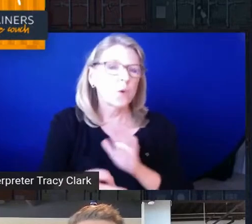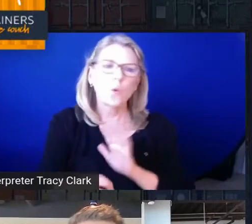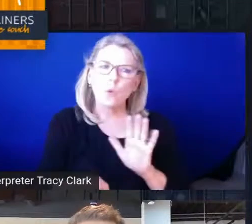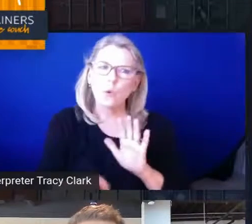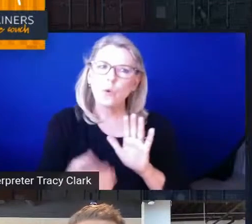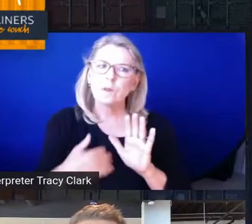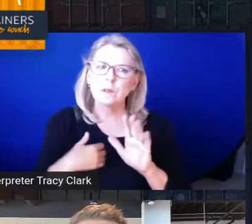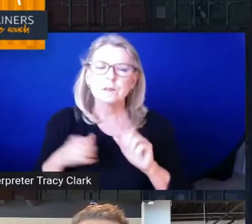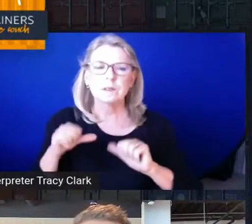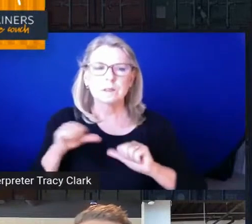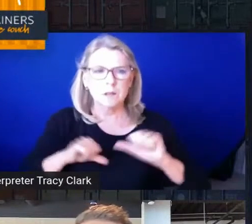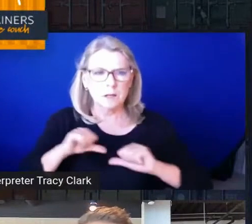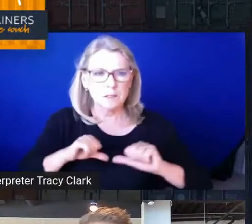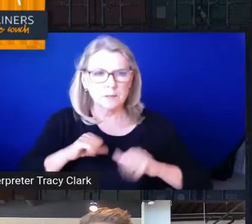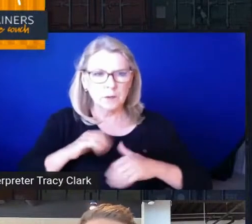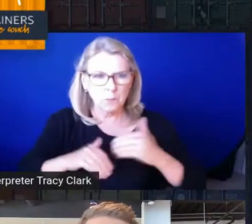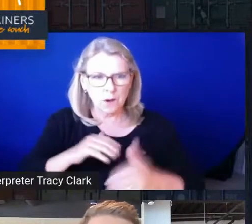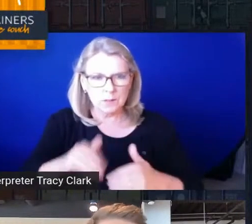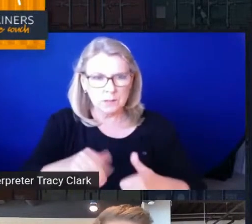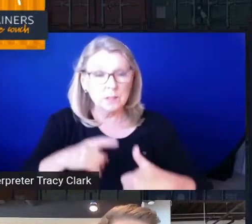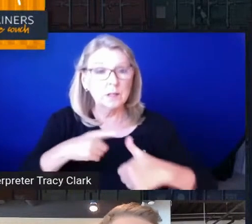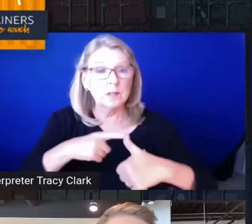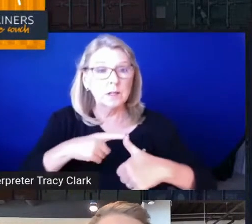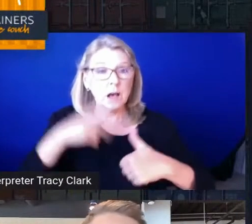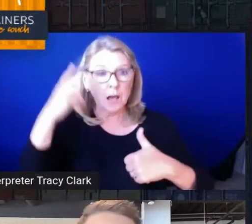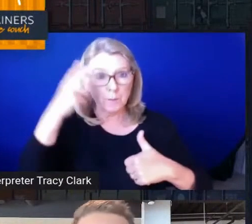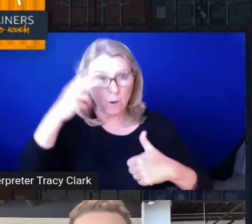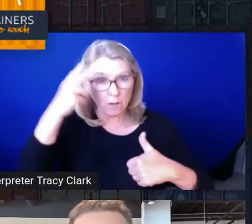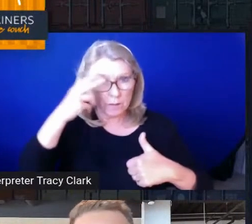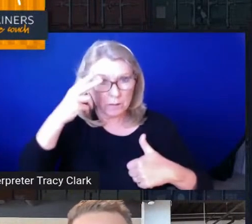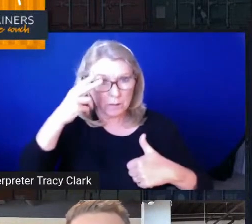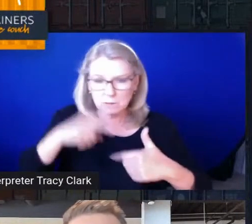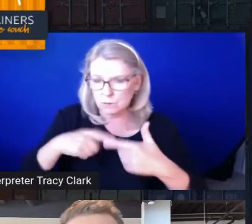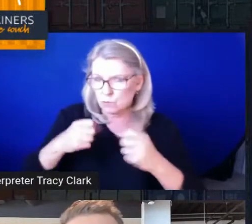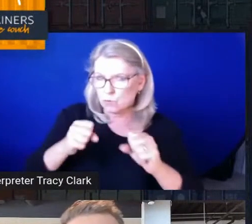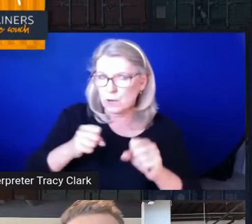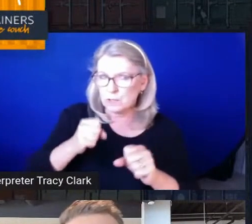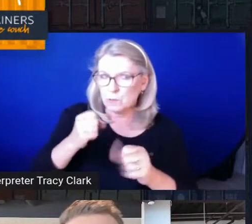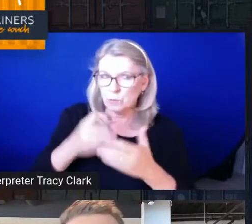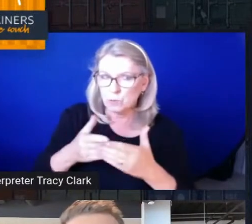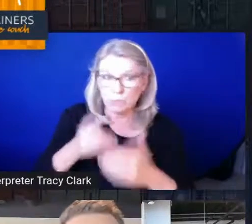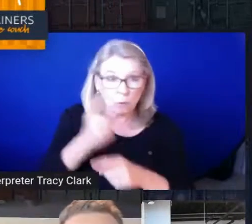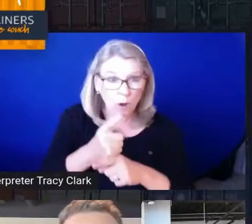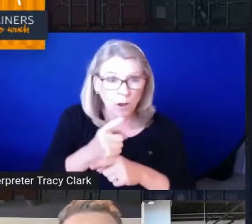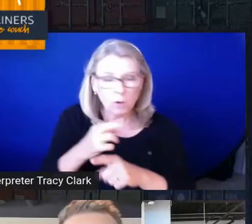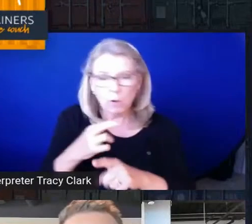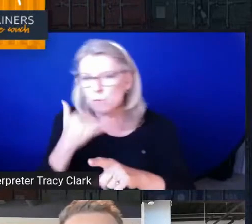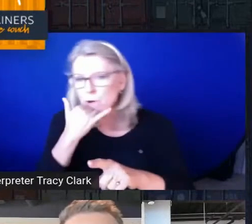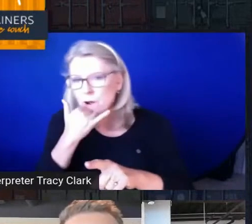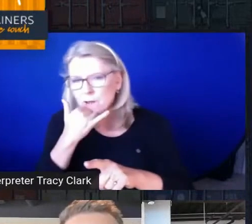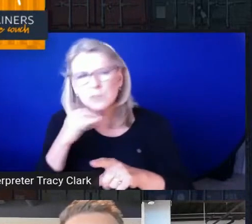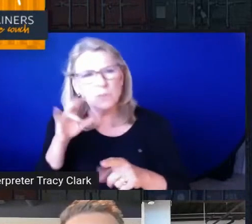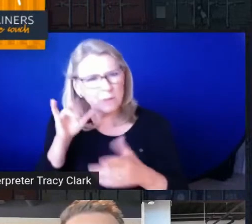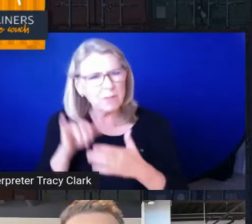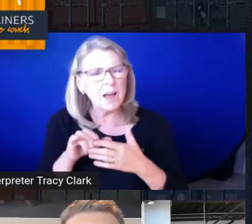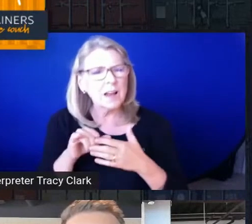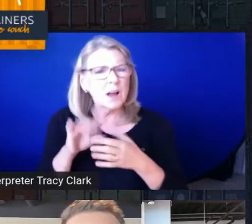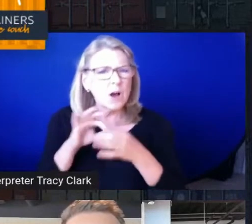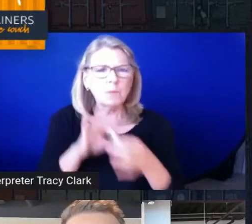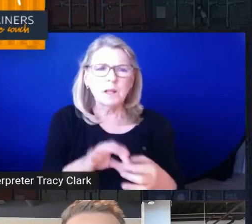a hypothesis that you're trying to prove or not, right? Or so, and I think that applies to not just chaos. That applies